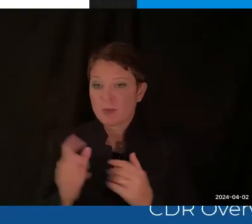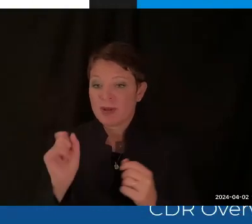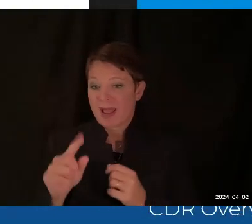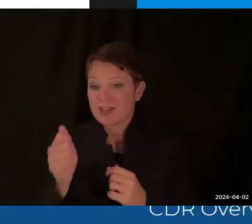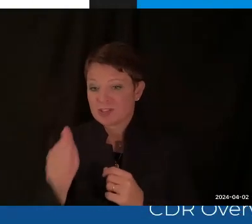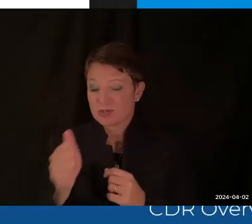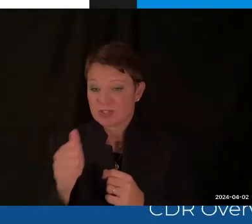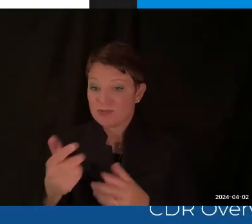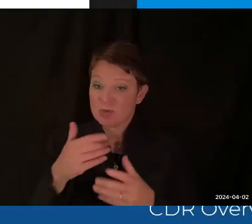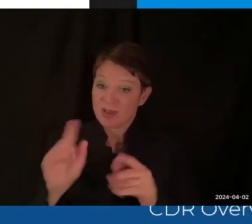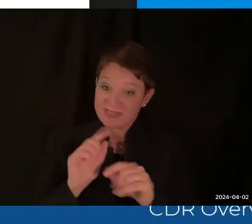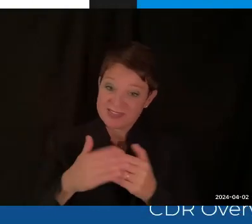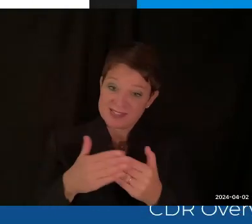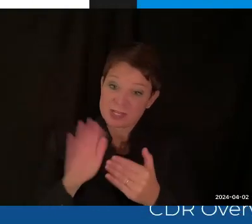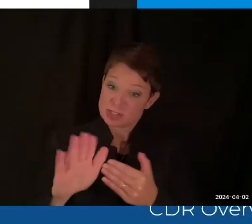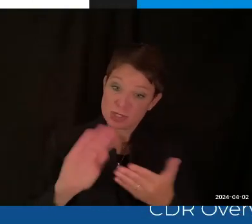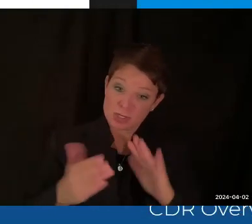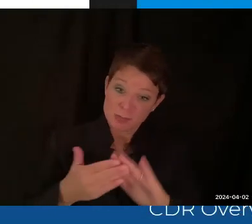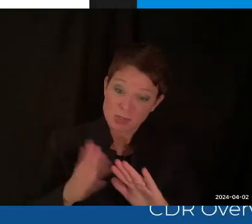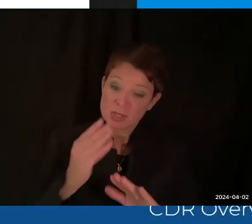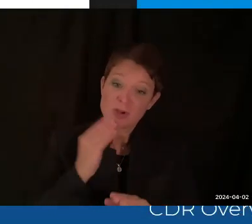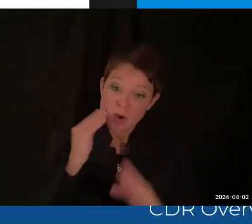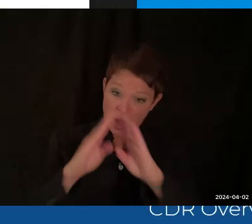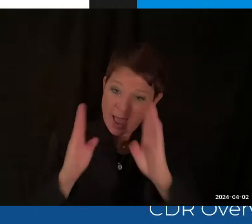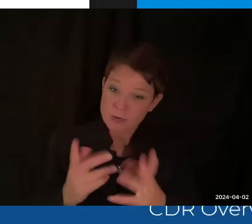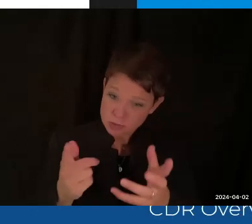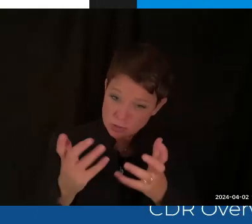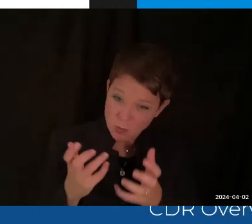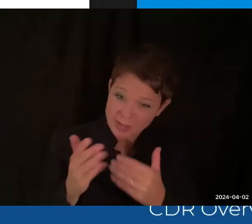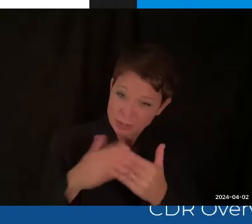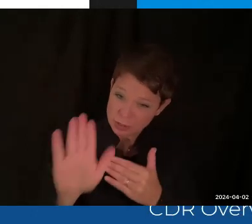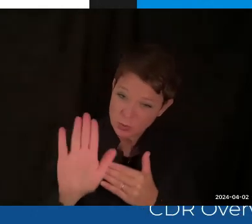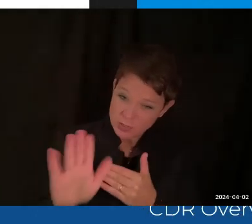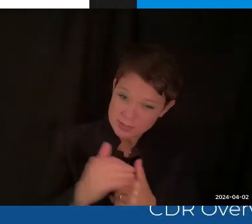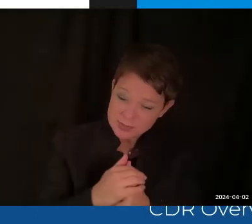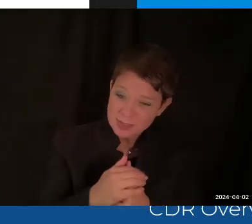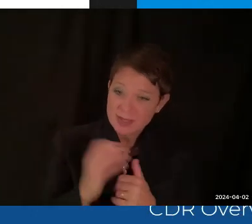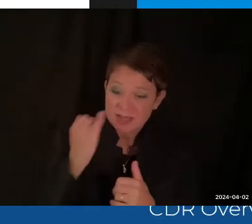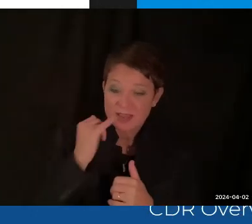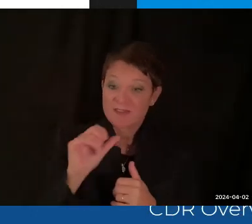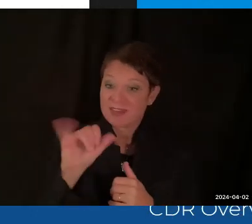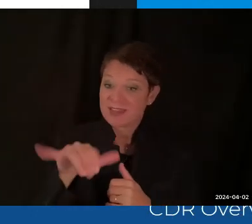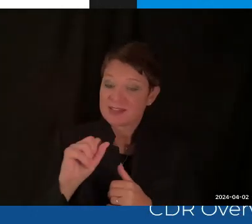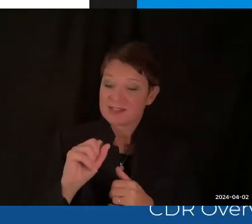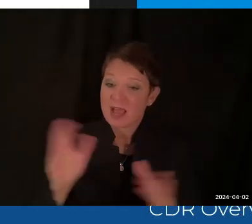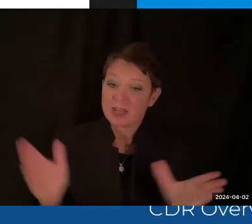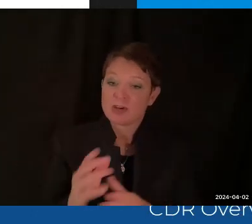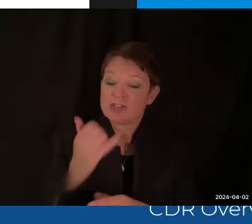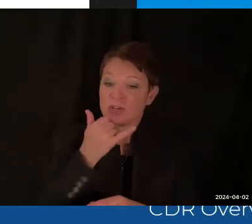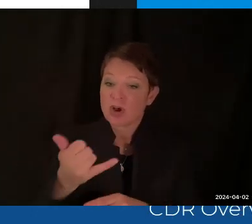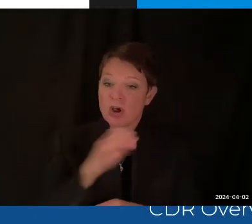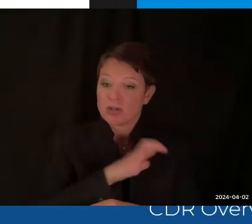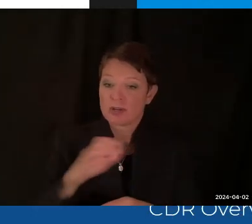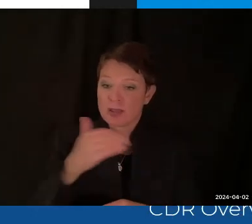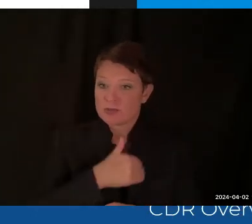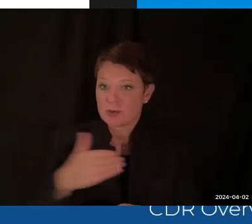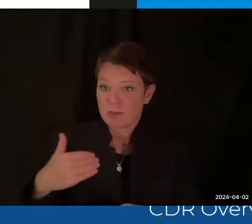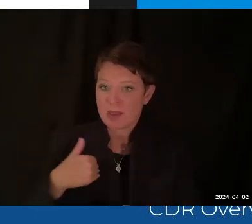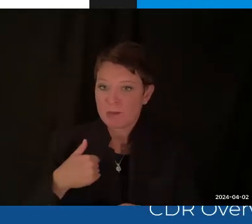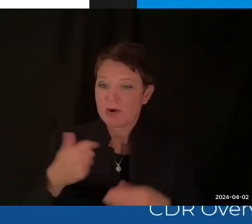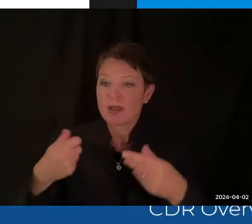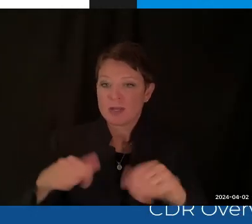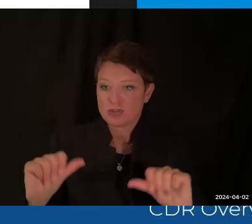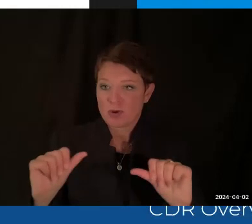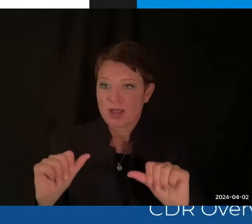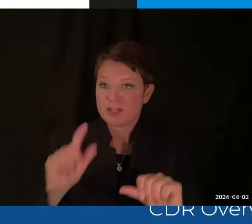yourself if you want this arena next to your community or your house. And if so, I encourage you to call your council member and